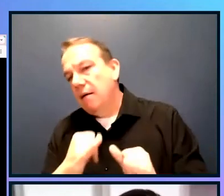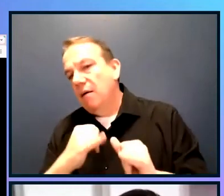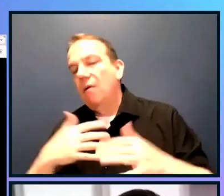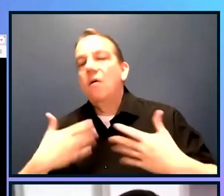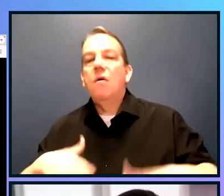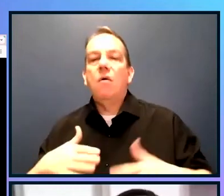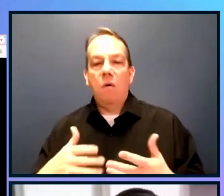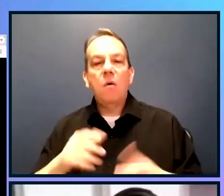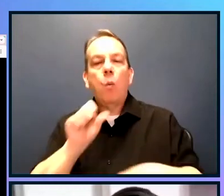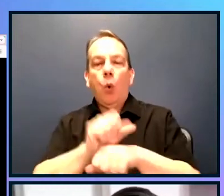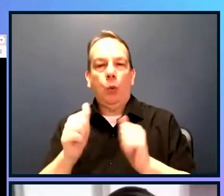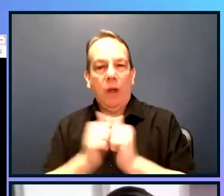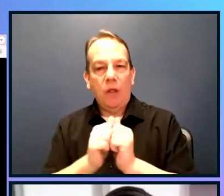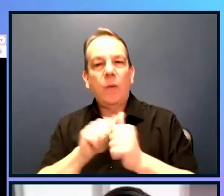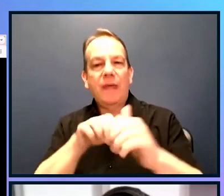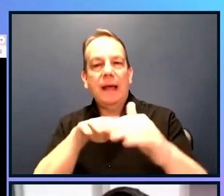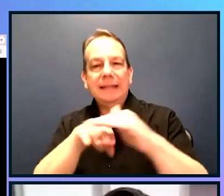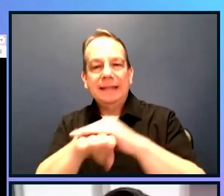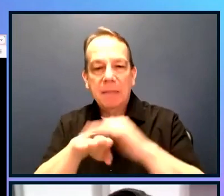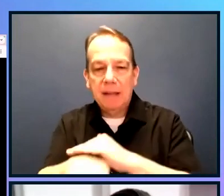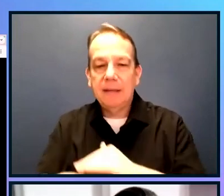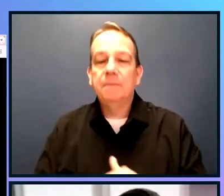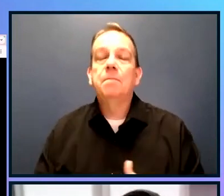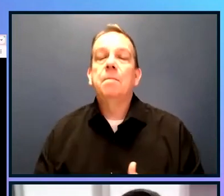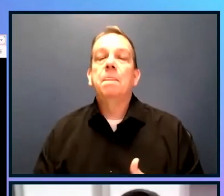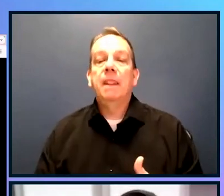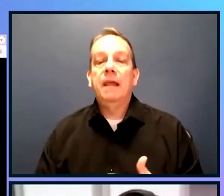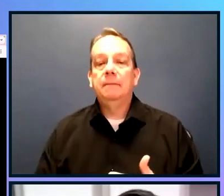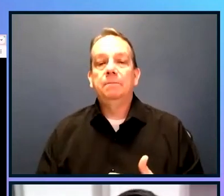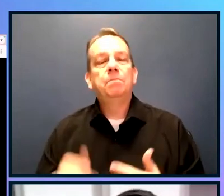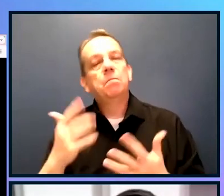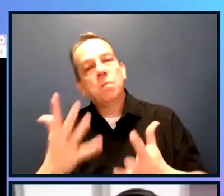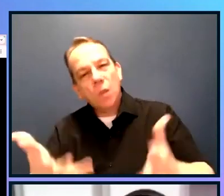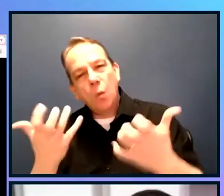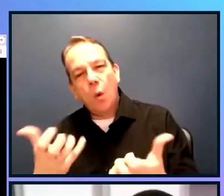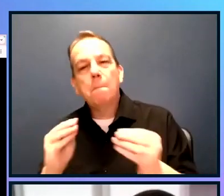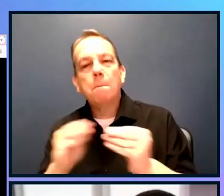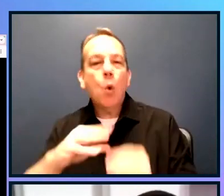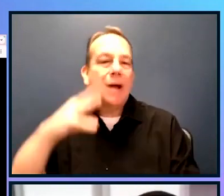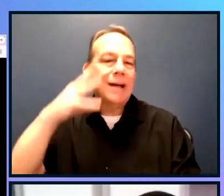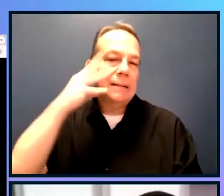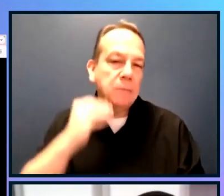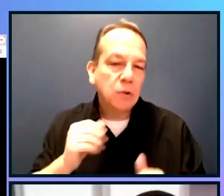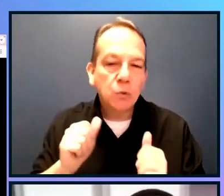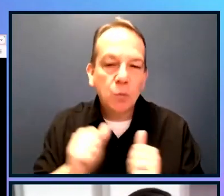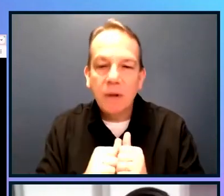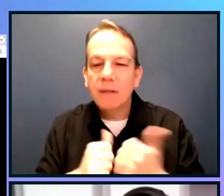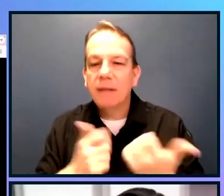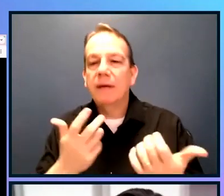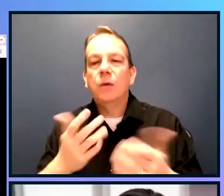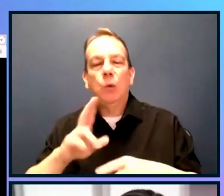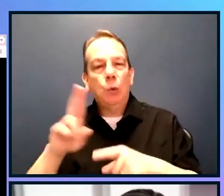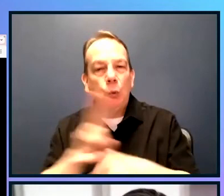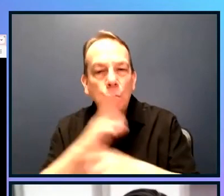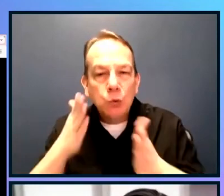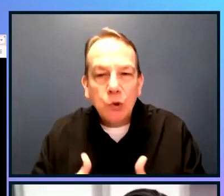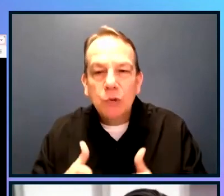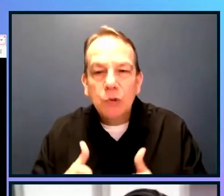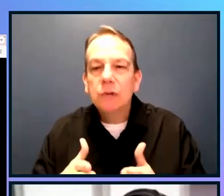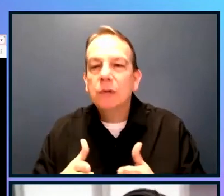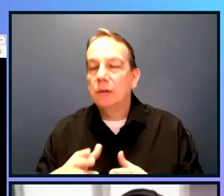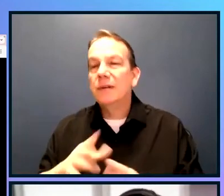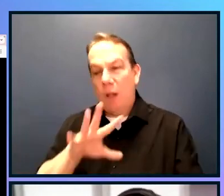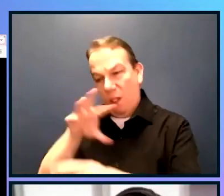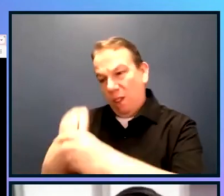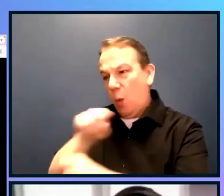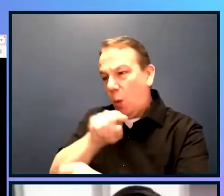accessibility. Second, they wanted more experience with user research and included users with